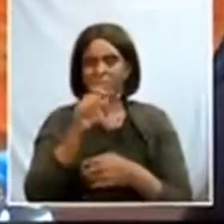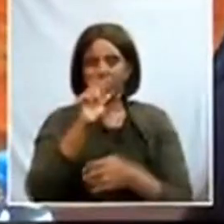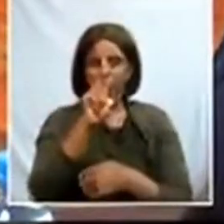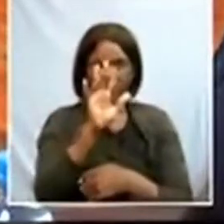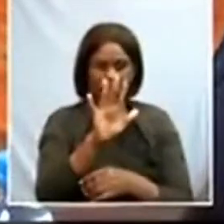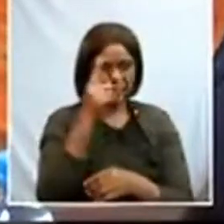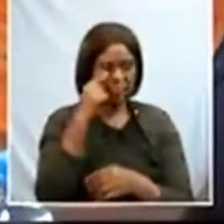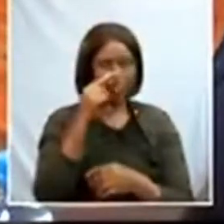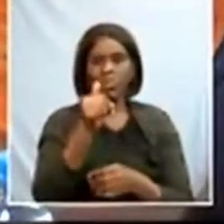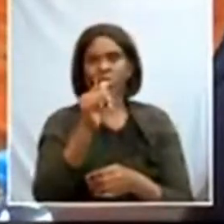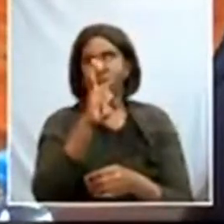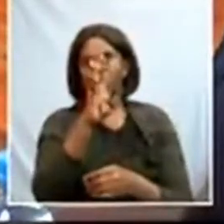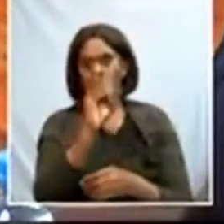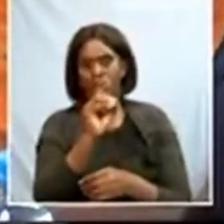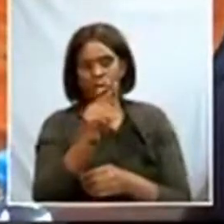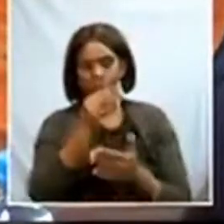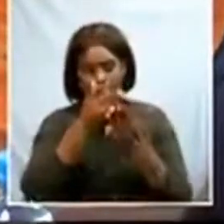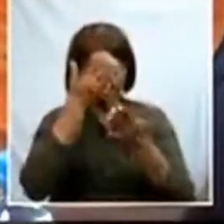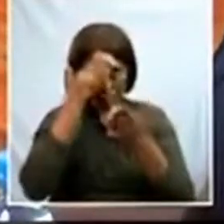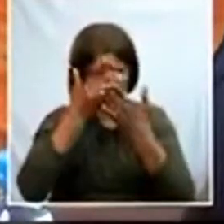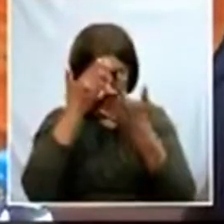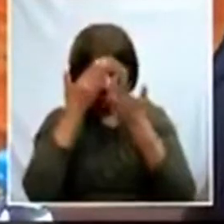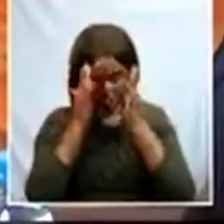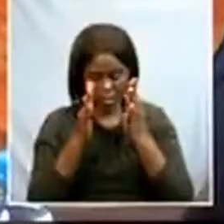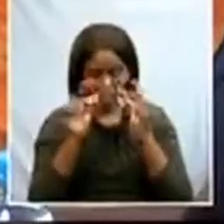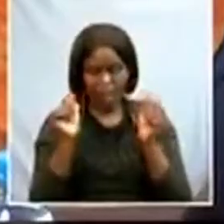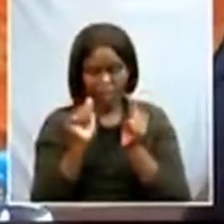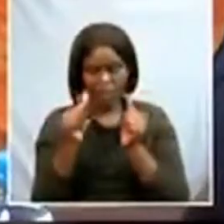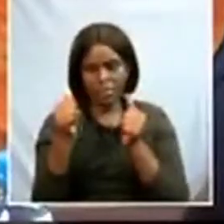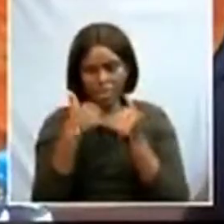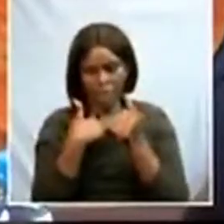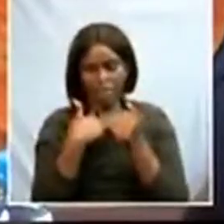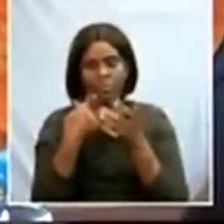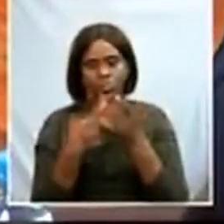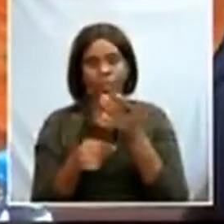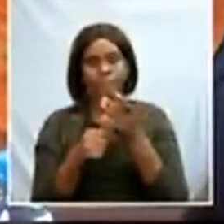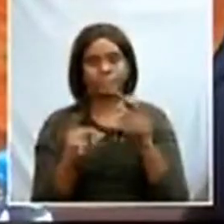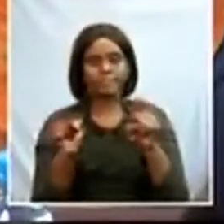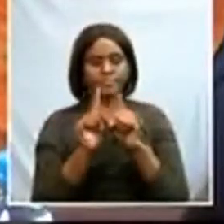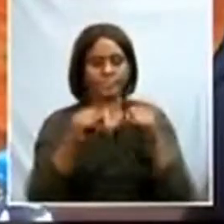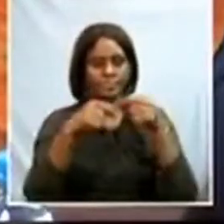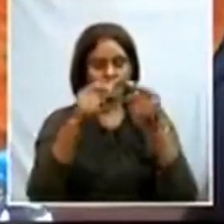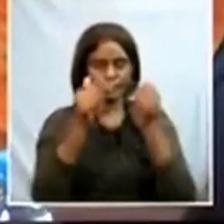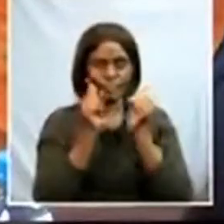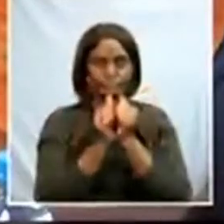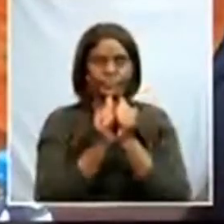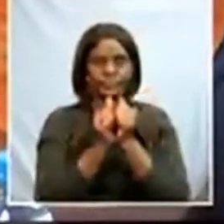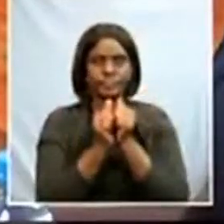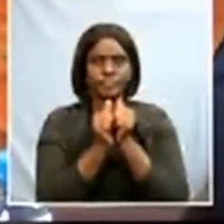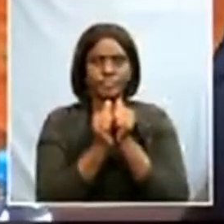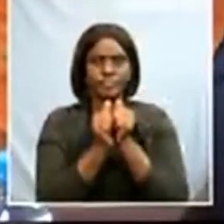518,125 for the 40 learners, and they have been issued with the